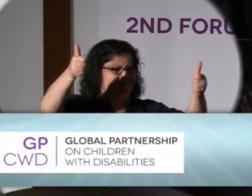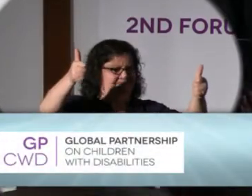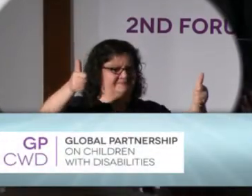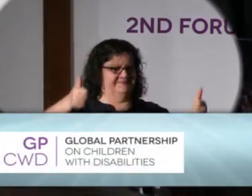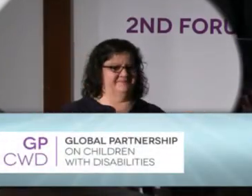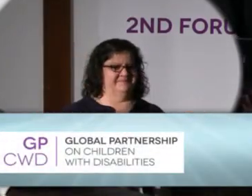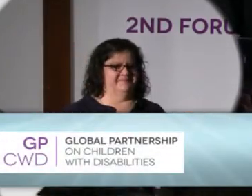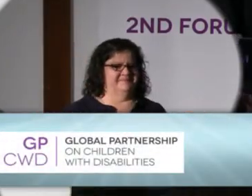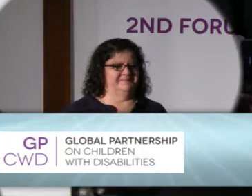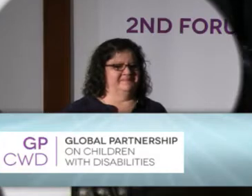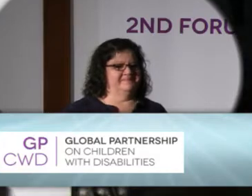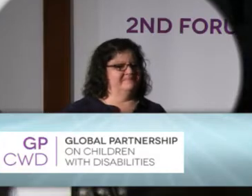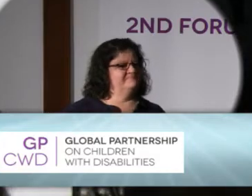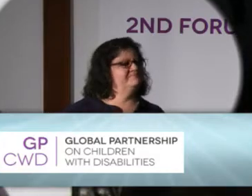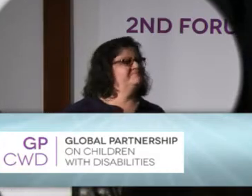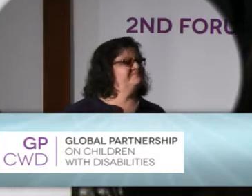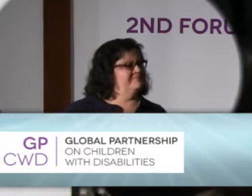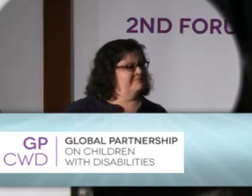ladies and gentlemen,